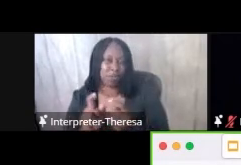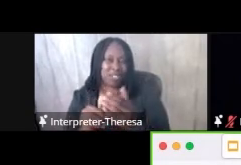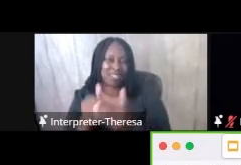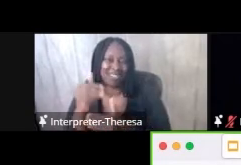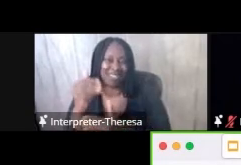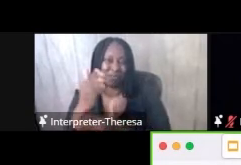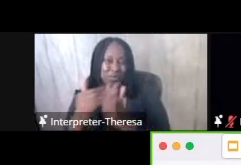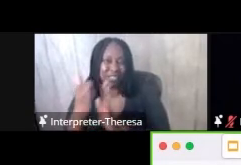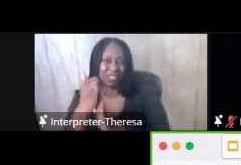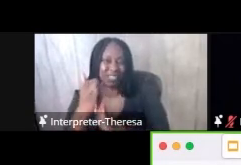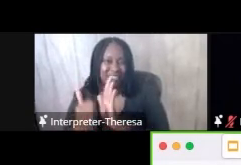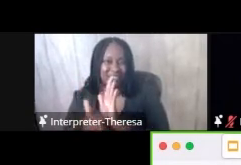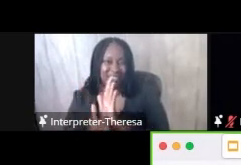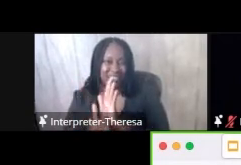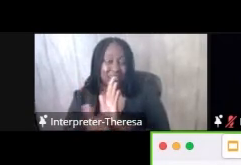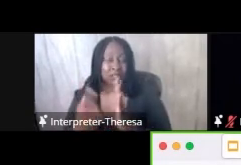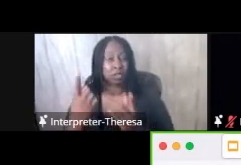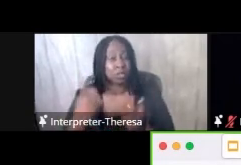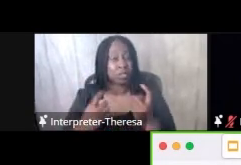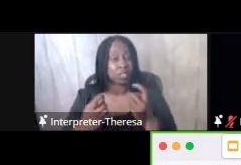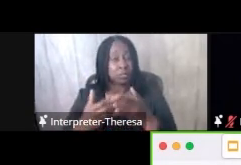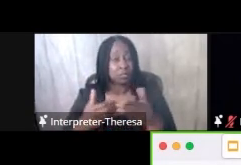forward?